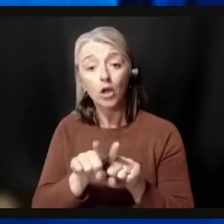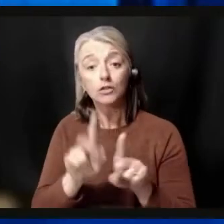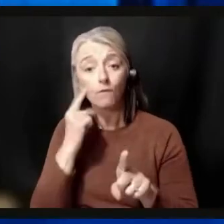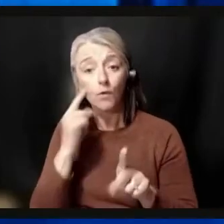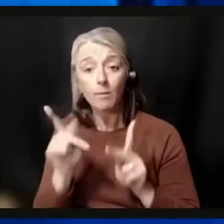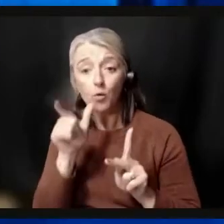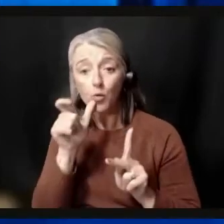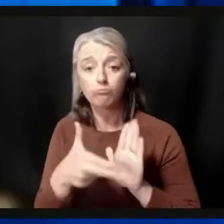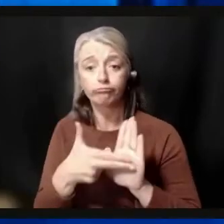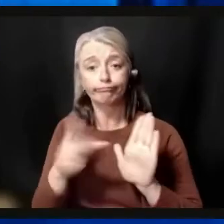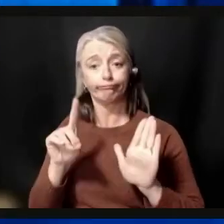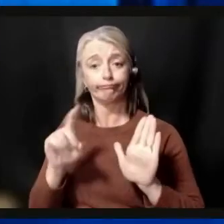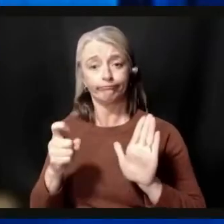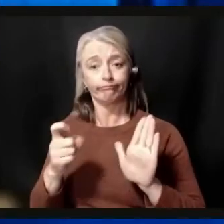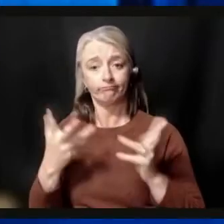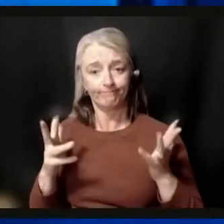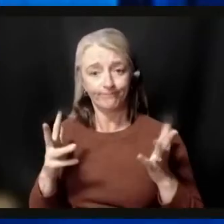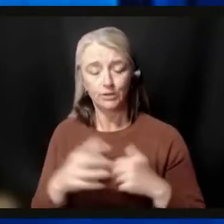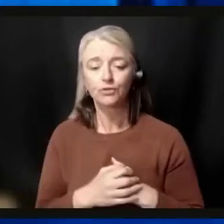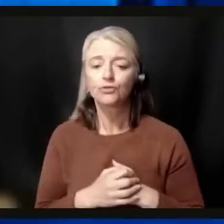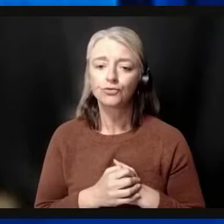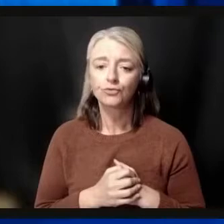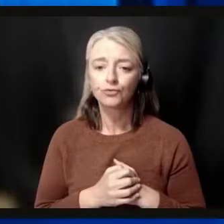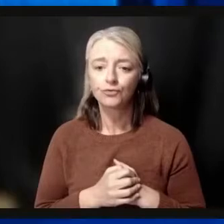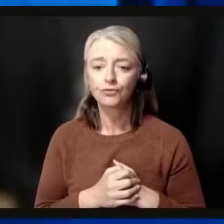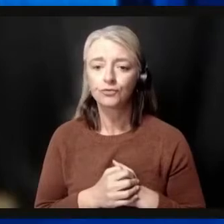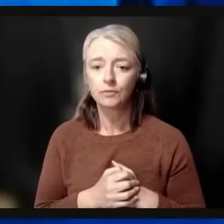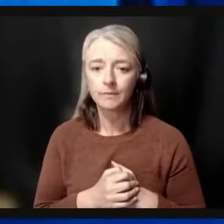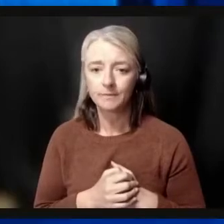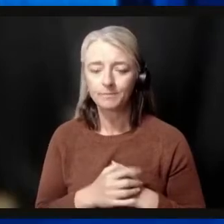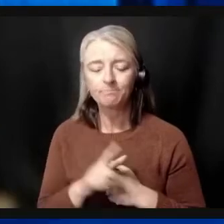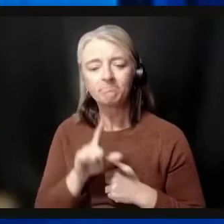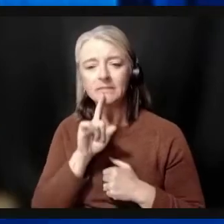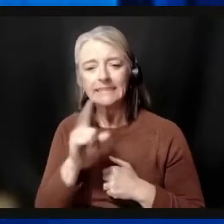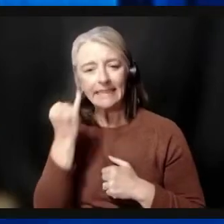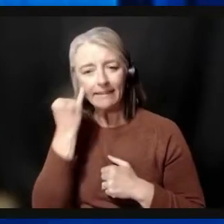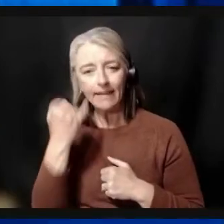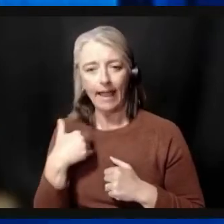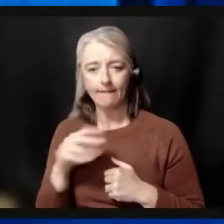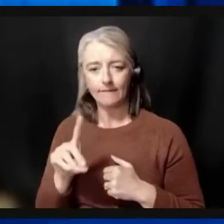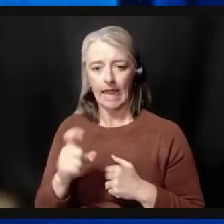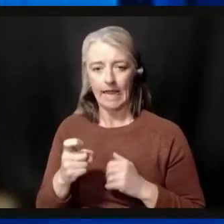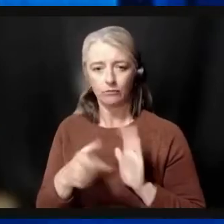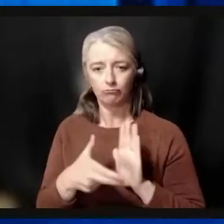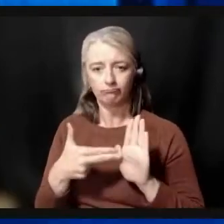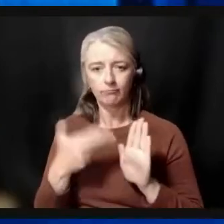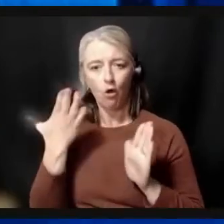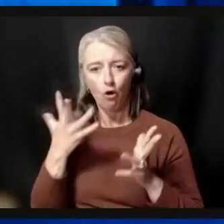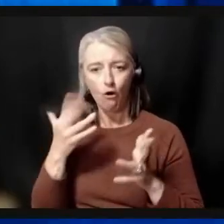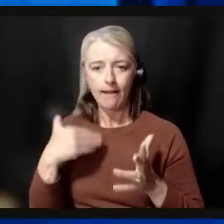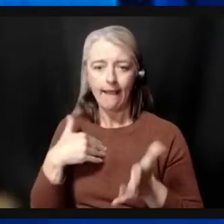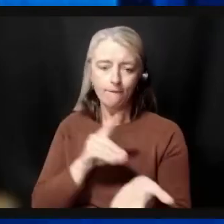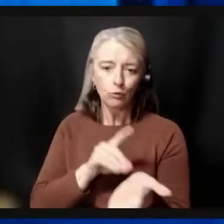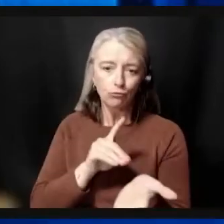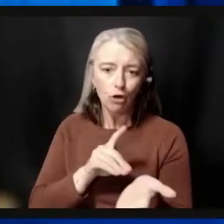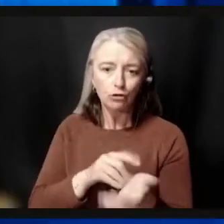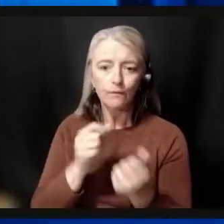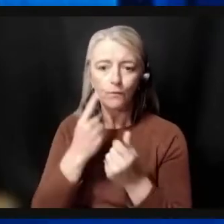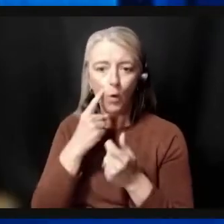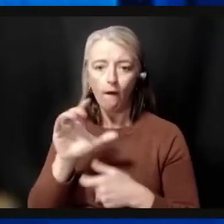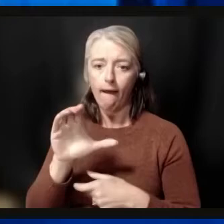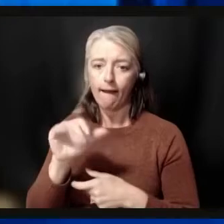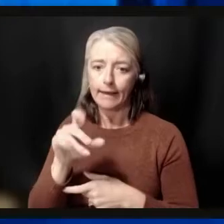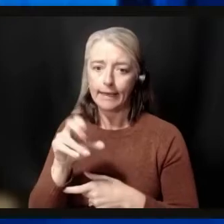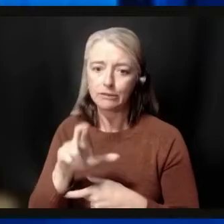who have a diagnosis, I think that's sometimes a little easier because they already have a cancer provider. Maybe they're seeing, they're seen in a